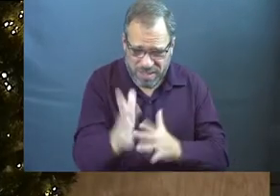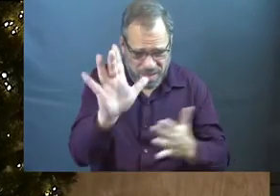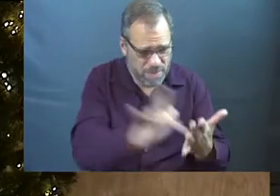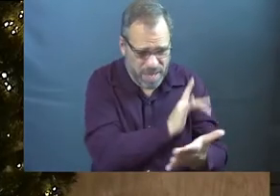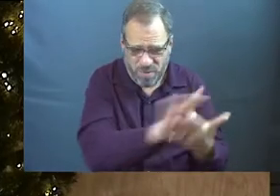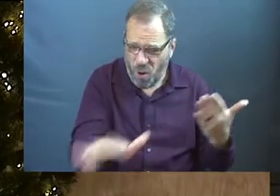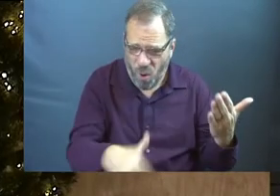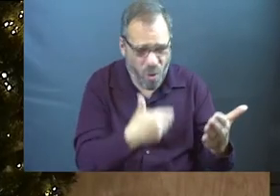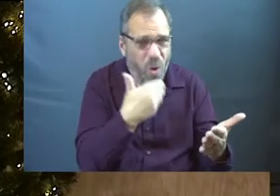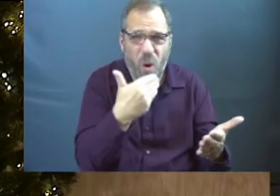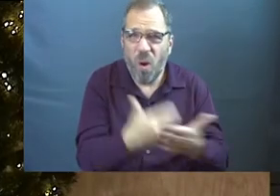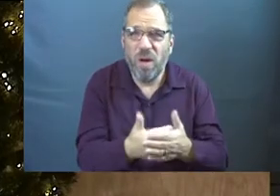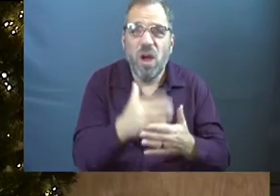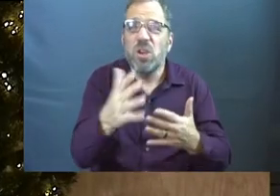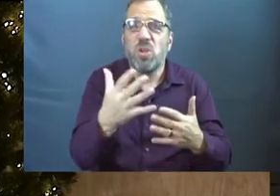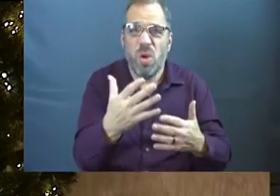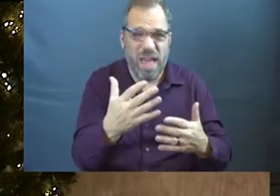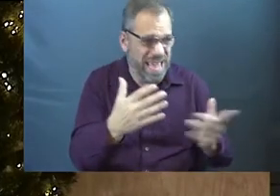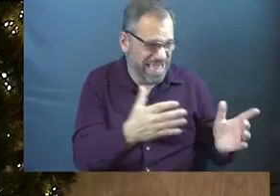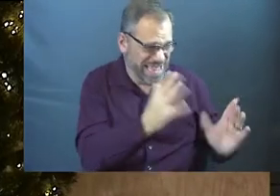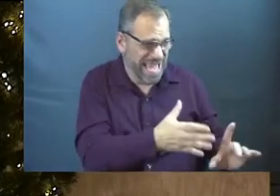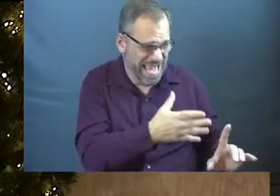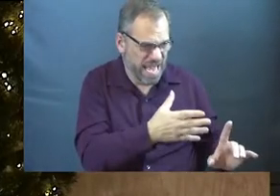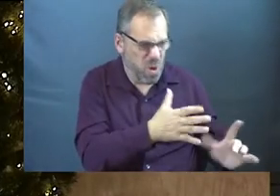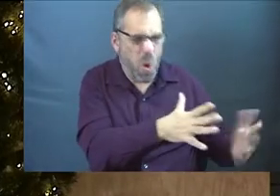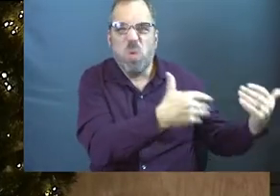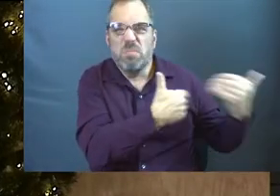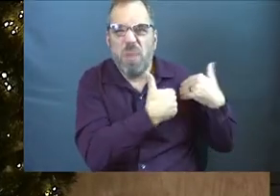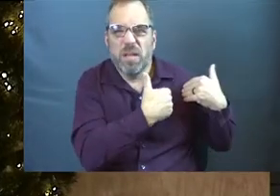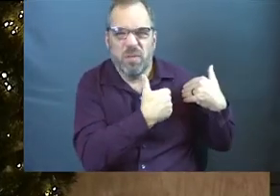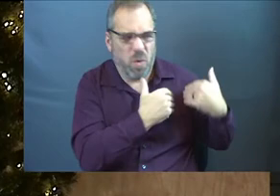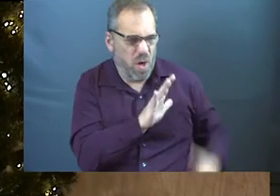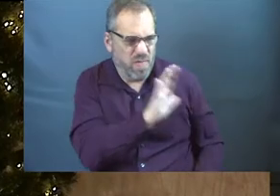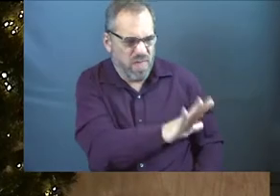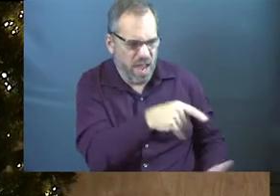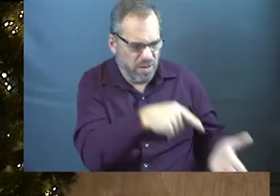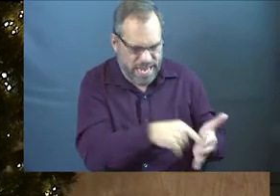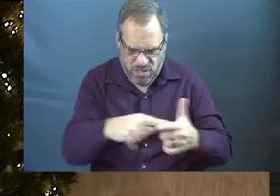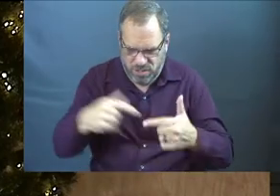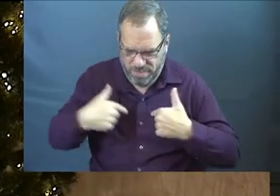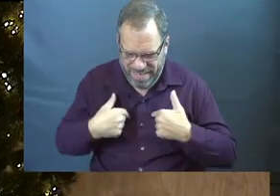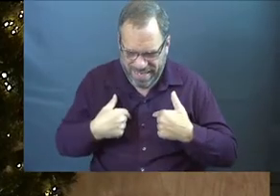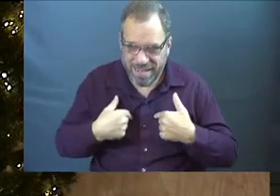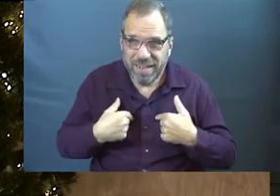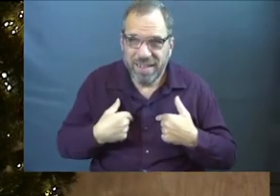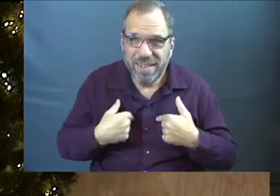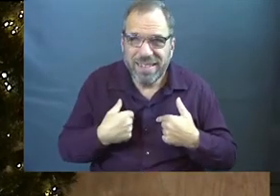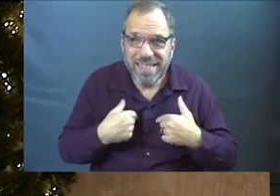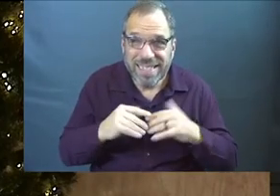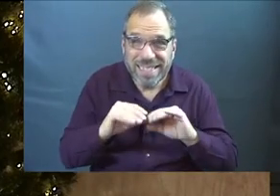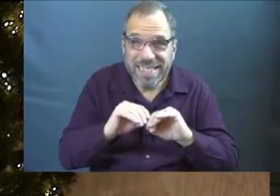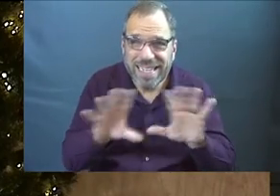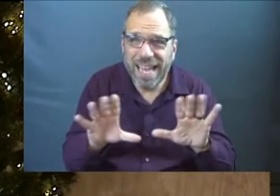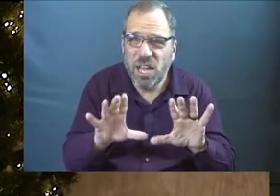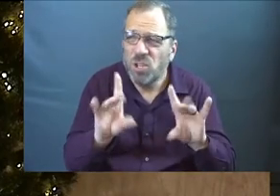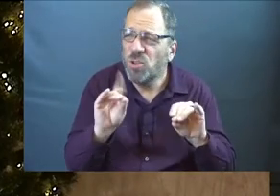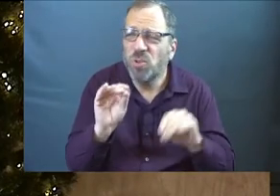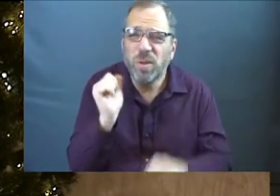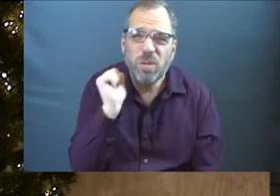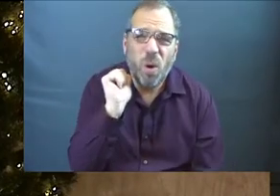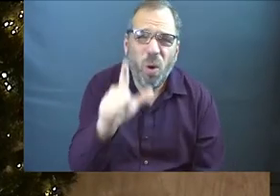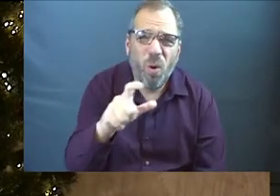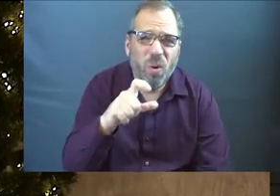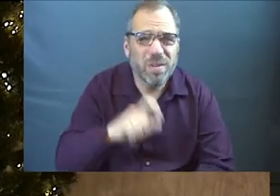for all that you've done, you're holding this person responsible for their debt to you. Do you see it? We do it all the